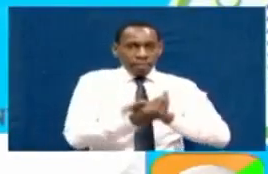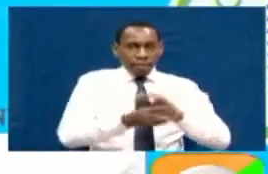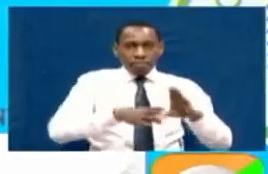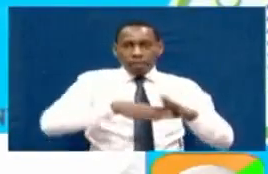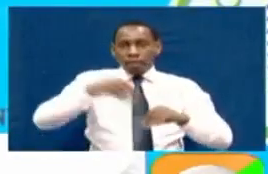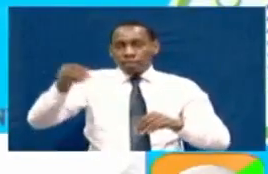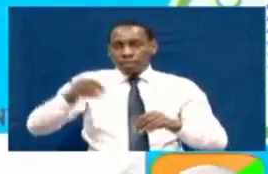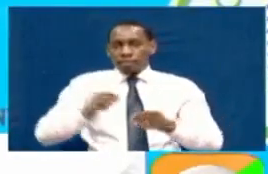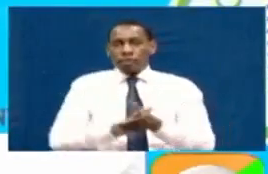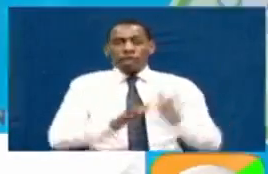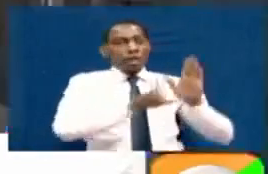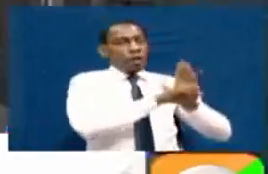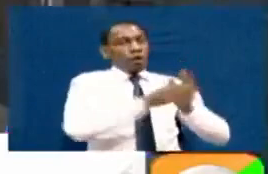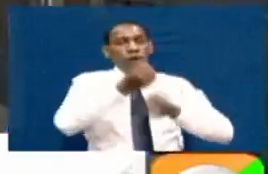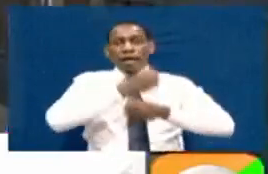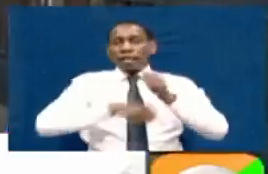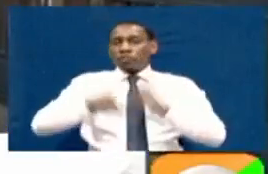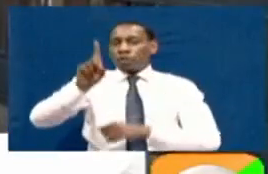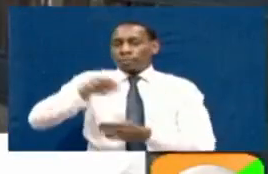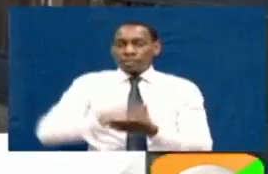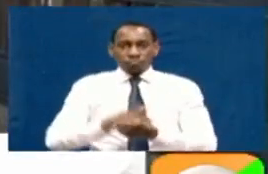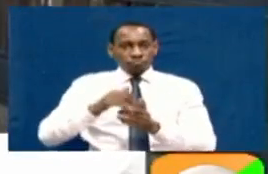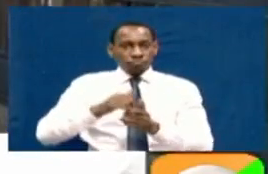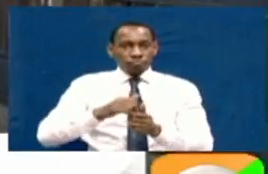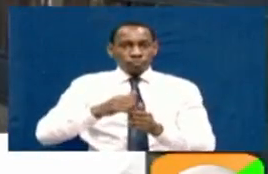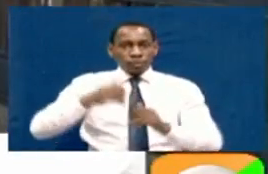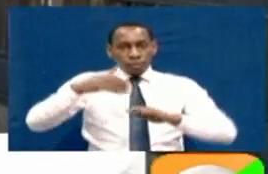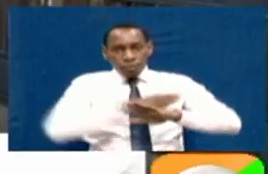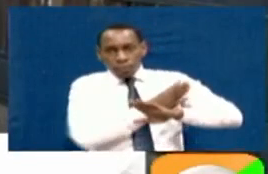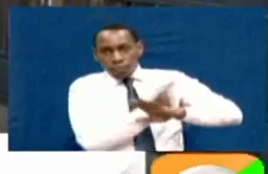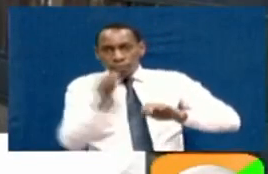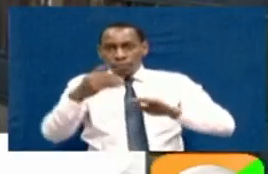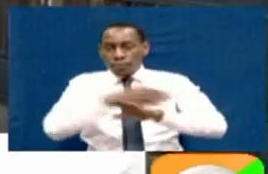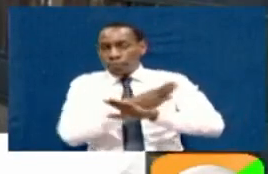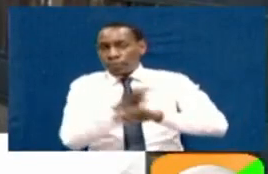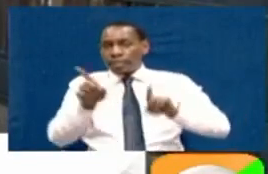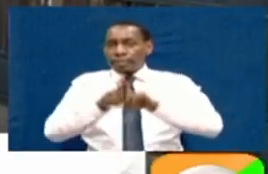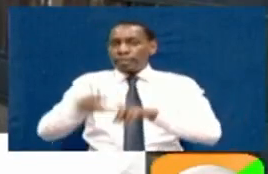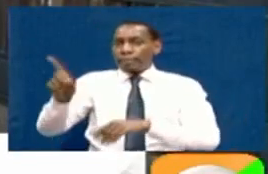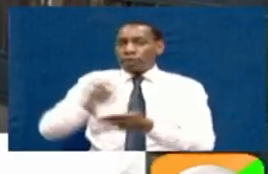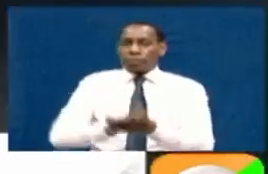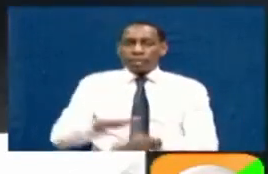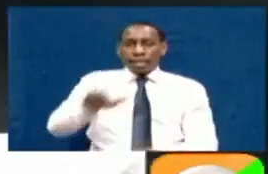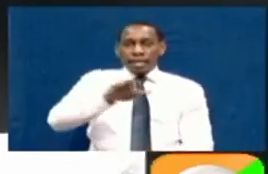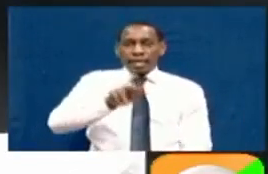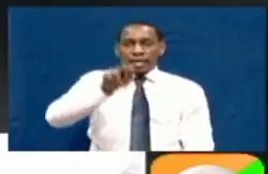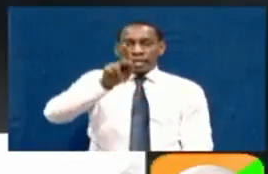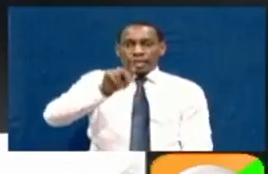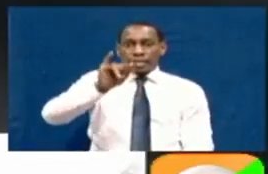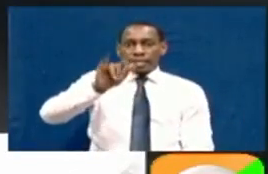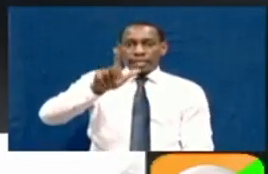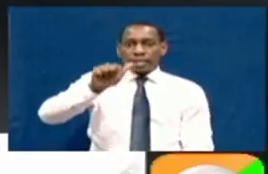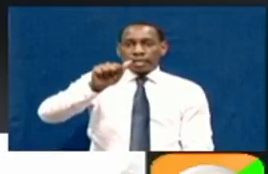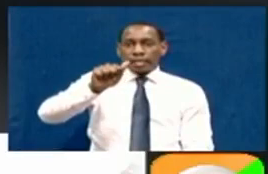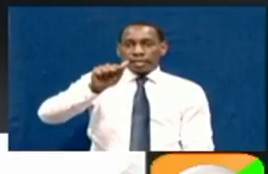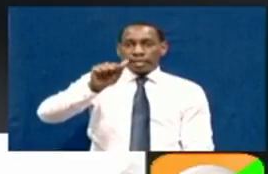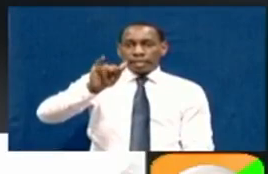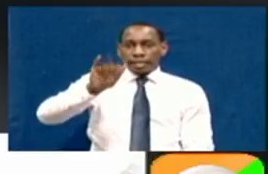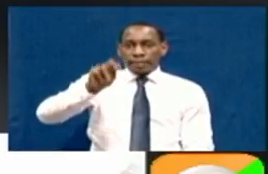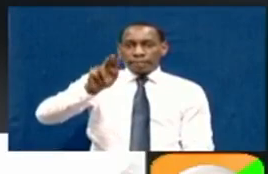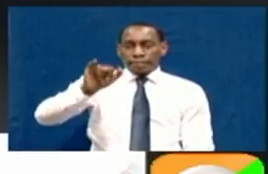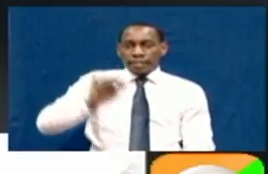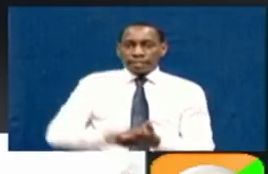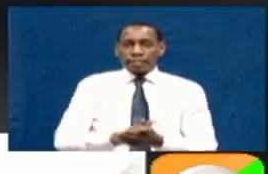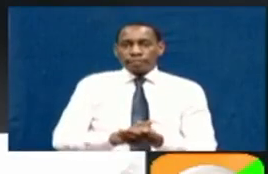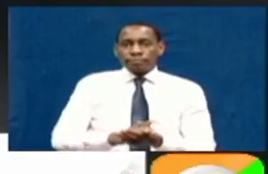the full force of the law. The cat-and-mouse games are also in Nairobi. In Kilimani area, that accounts for 6 of the